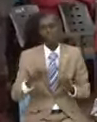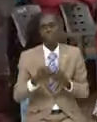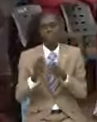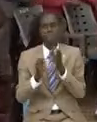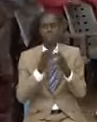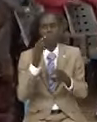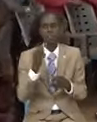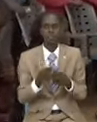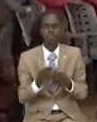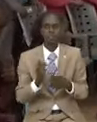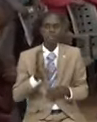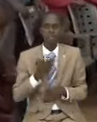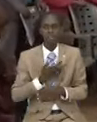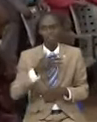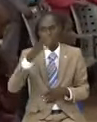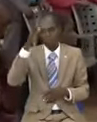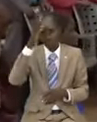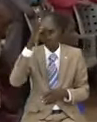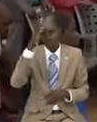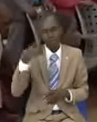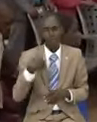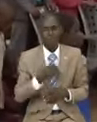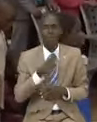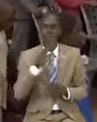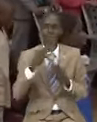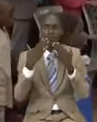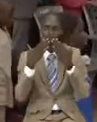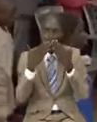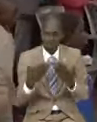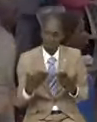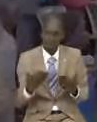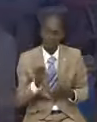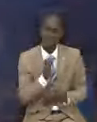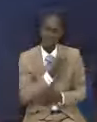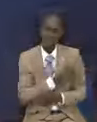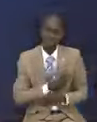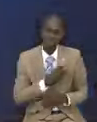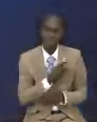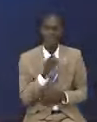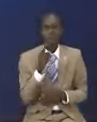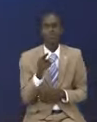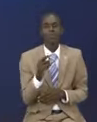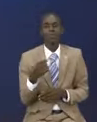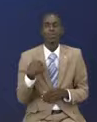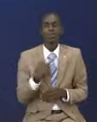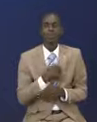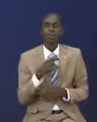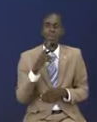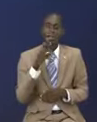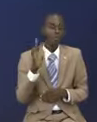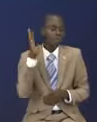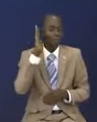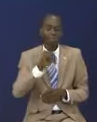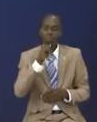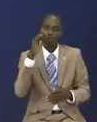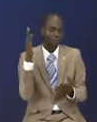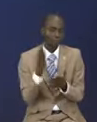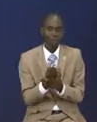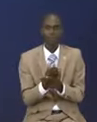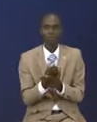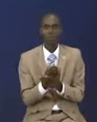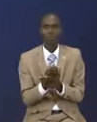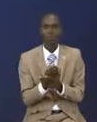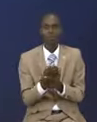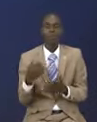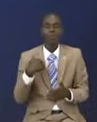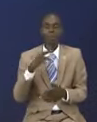Yeah. Our Father, we are very grateful, sir. We are swearing. We will not stop, sir. And we